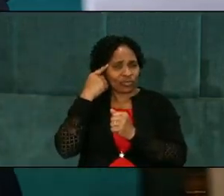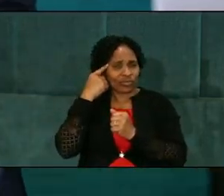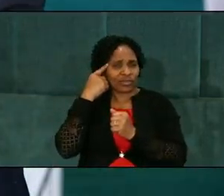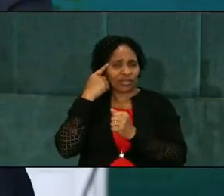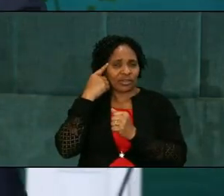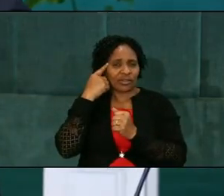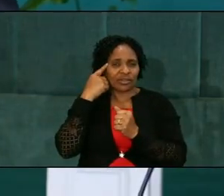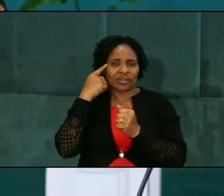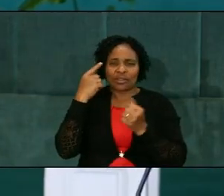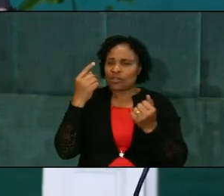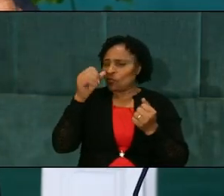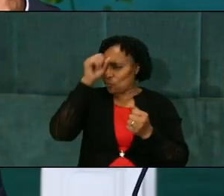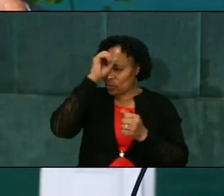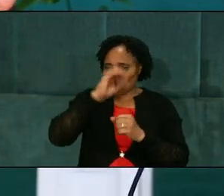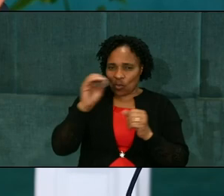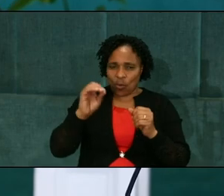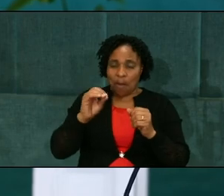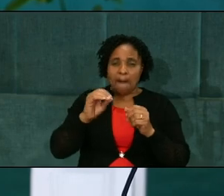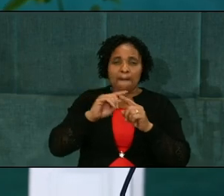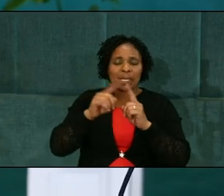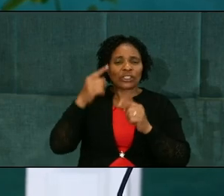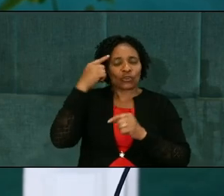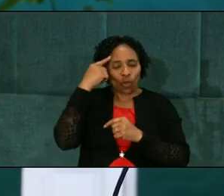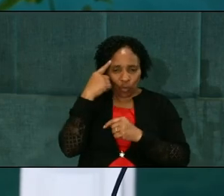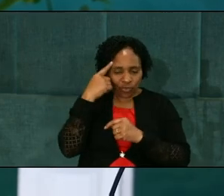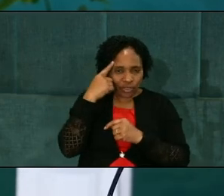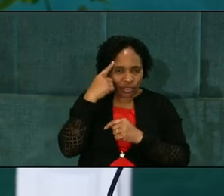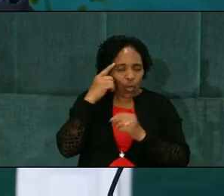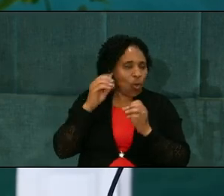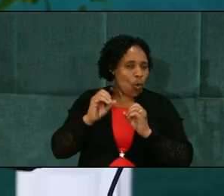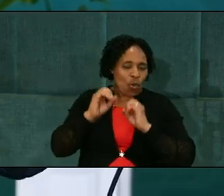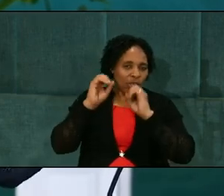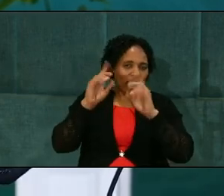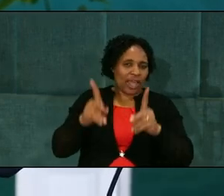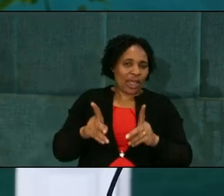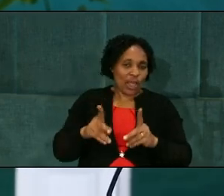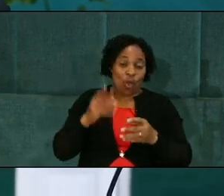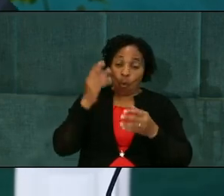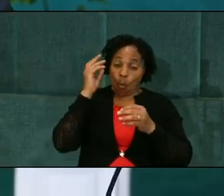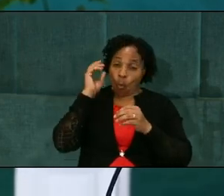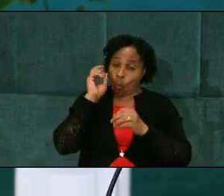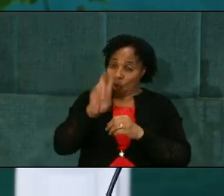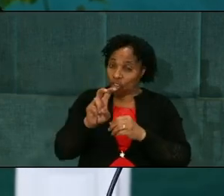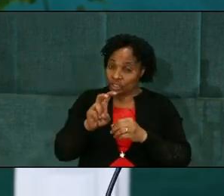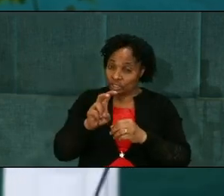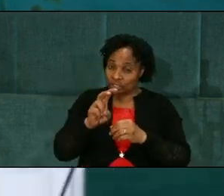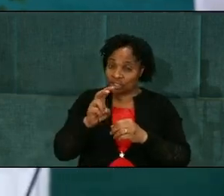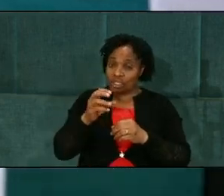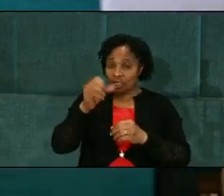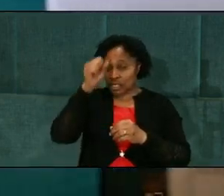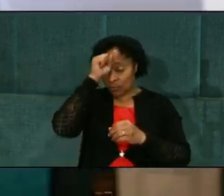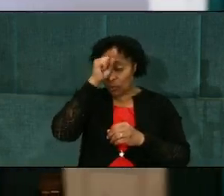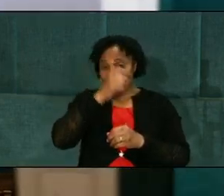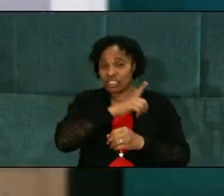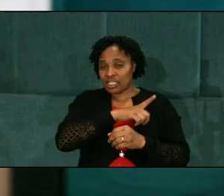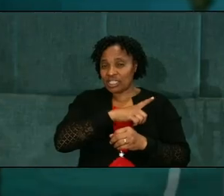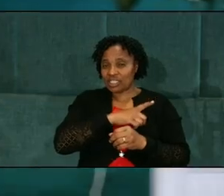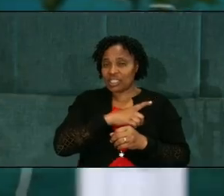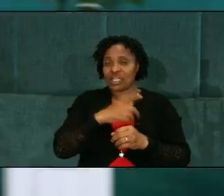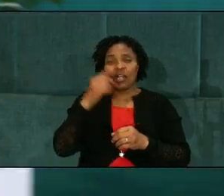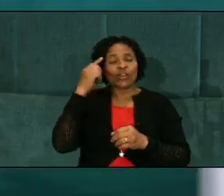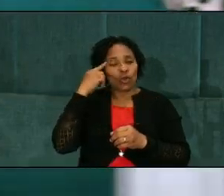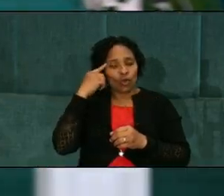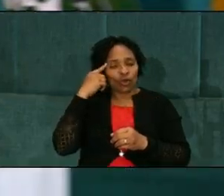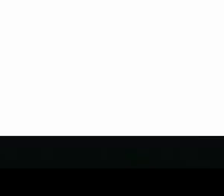thought, wise and foolish, they thought they were, when they checked themselves, they thought they were okay. Those who